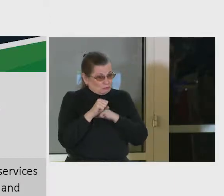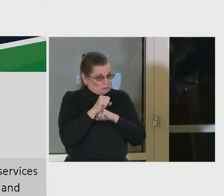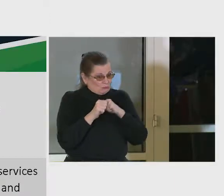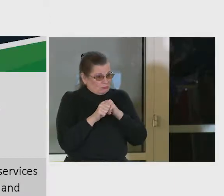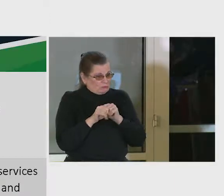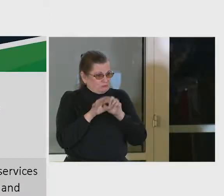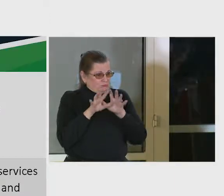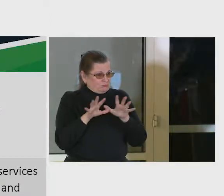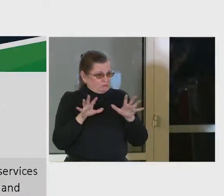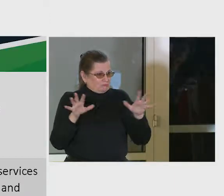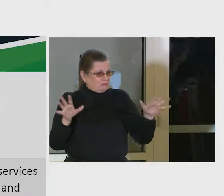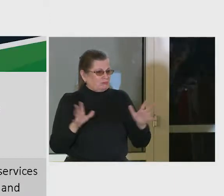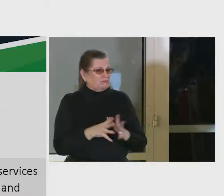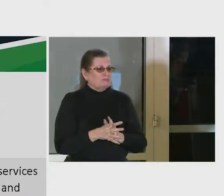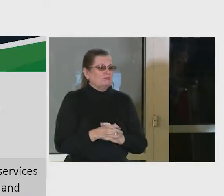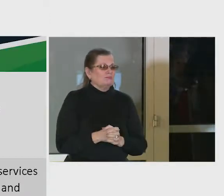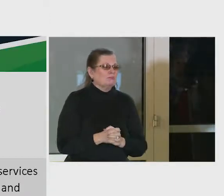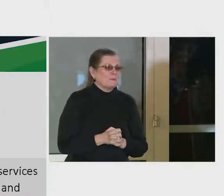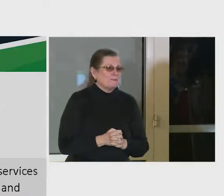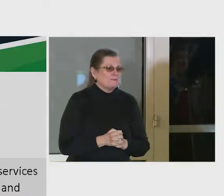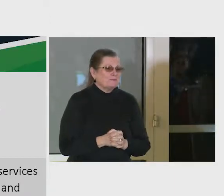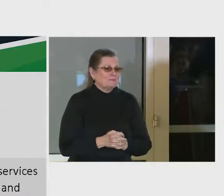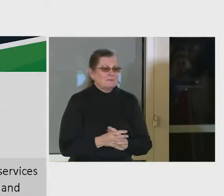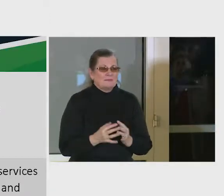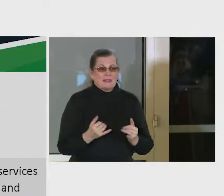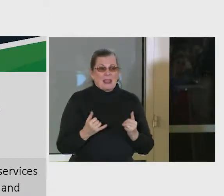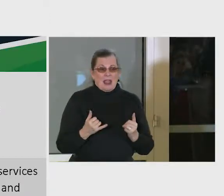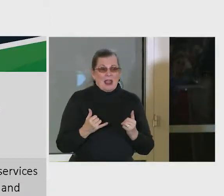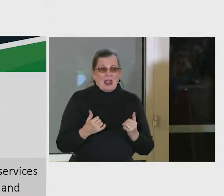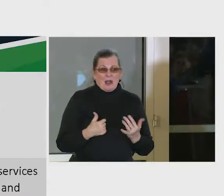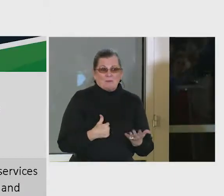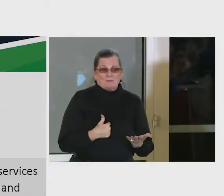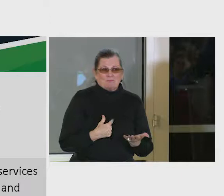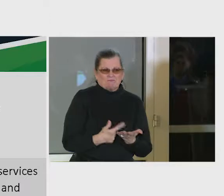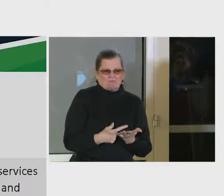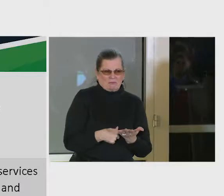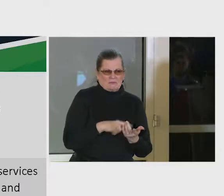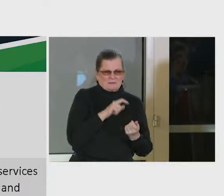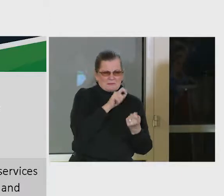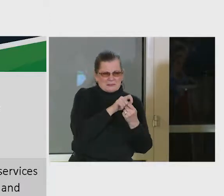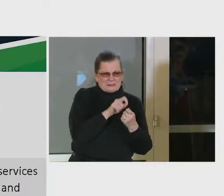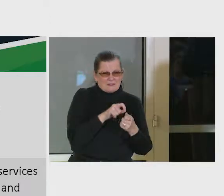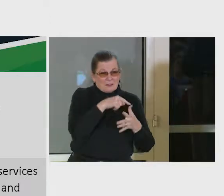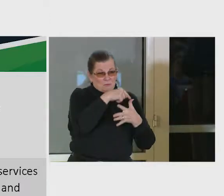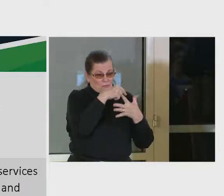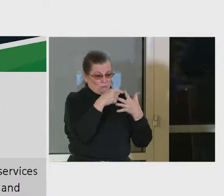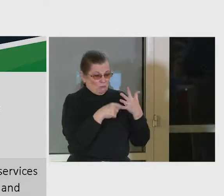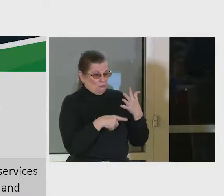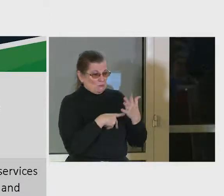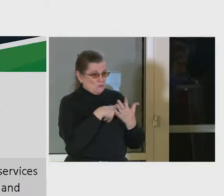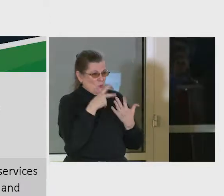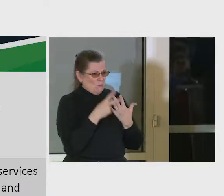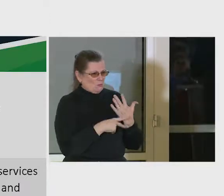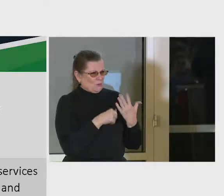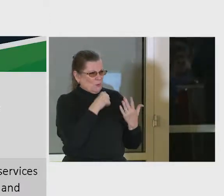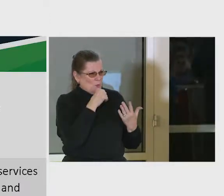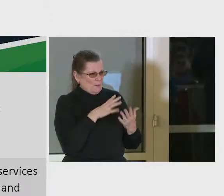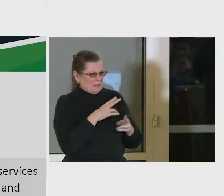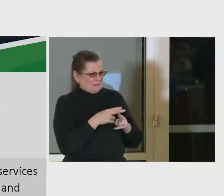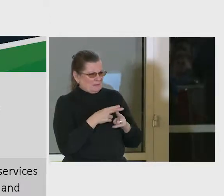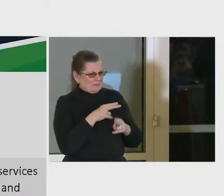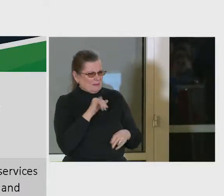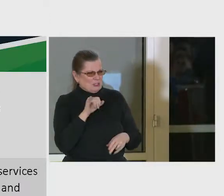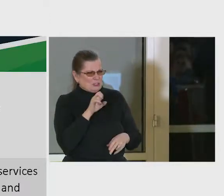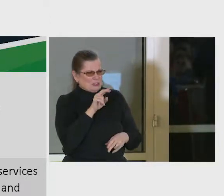about how these investments translate to specific programs. And you heard Jenny talk about the $2.7 billion we spend